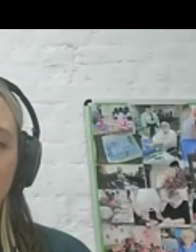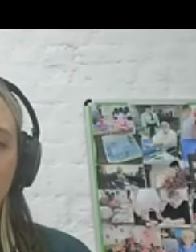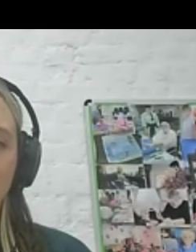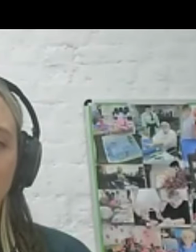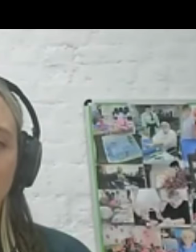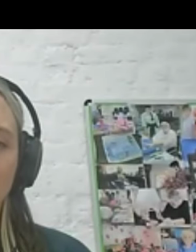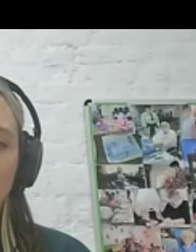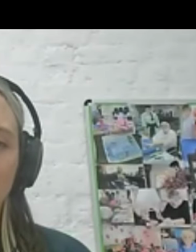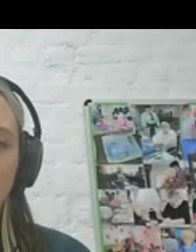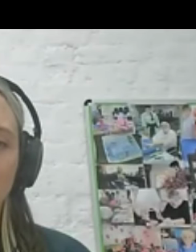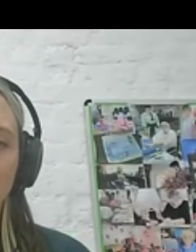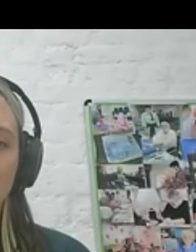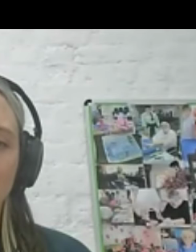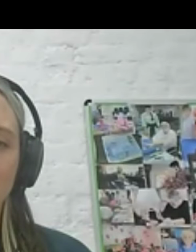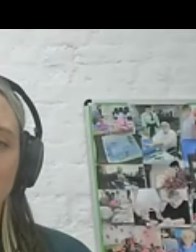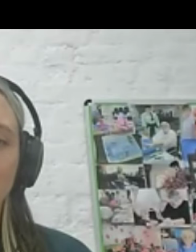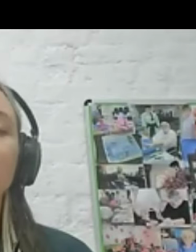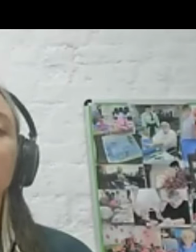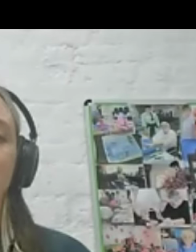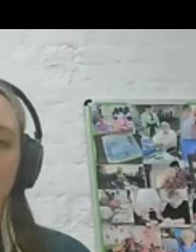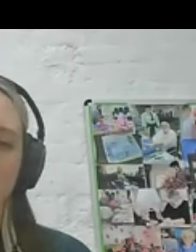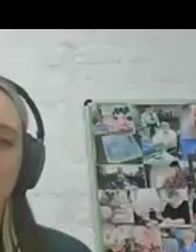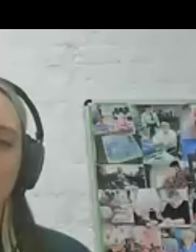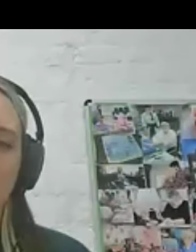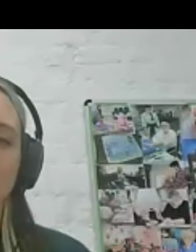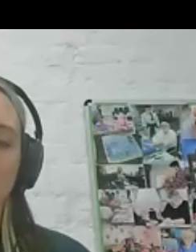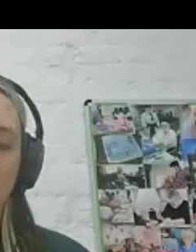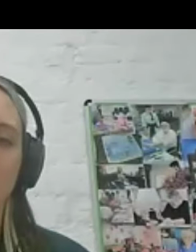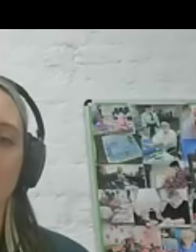that you highlighted about the introduction for the